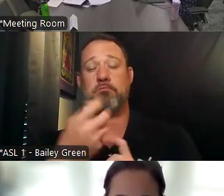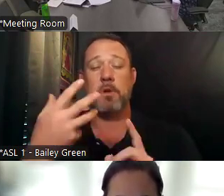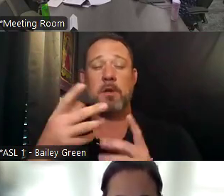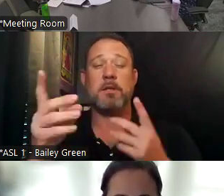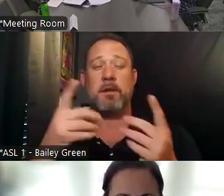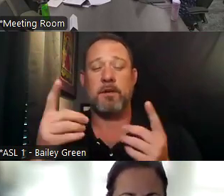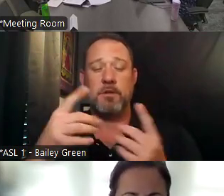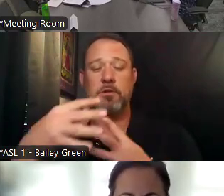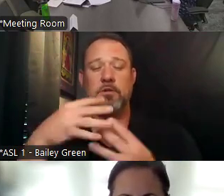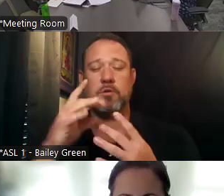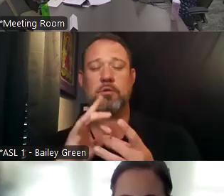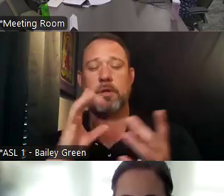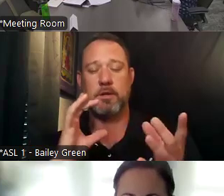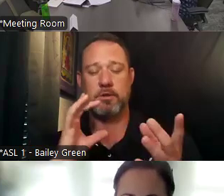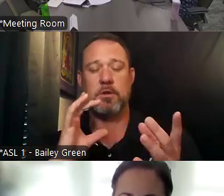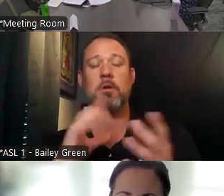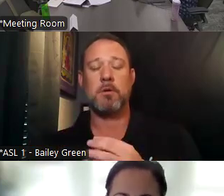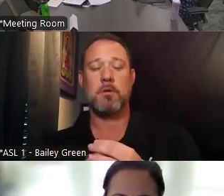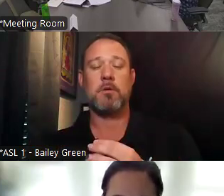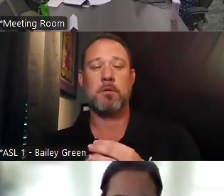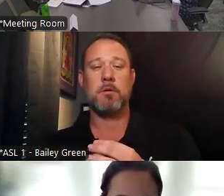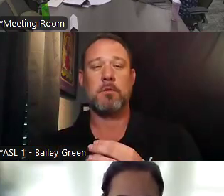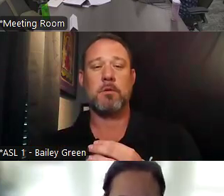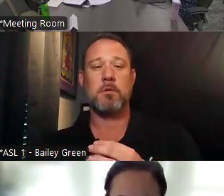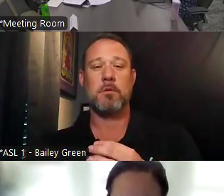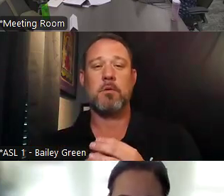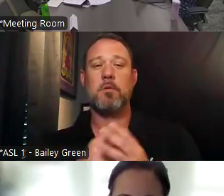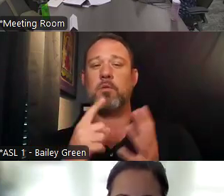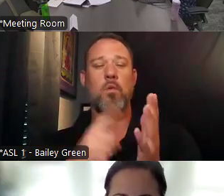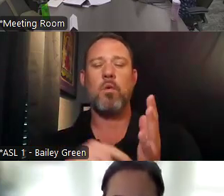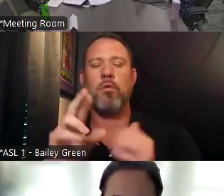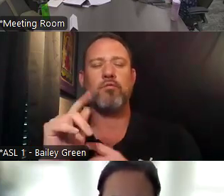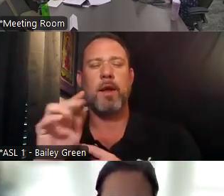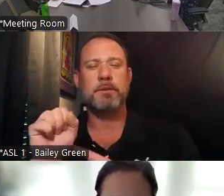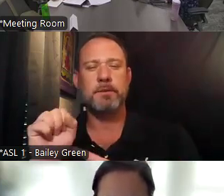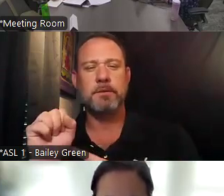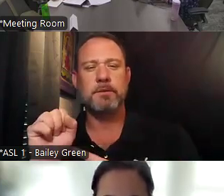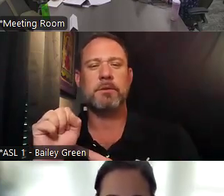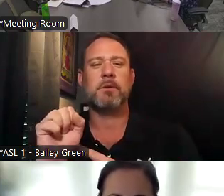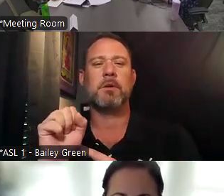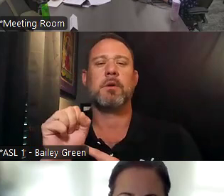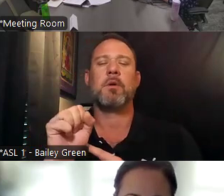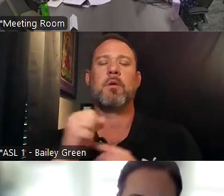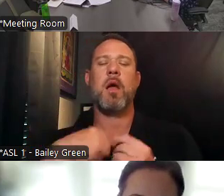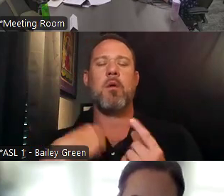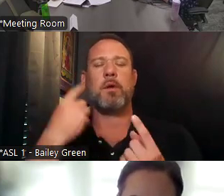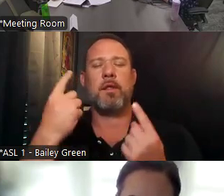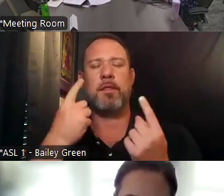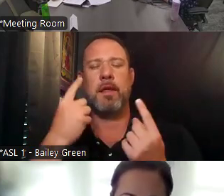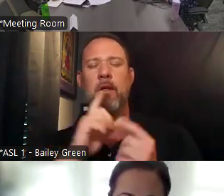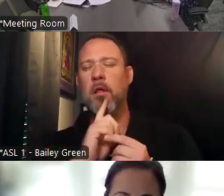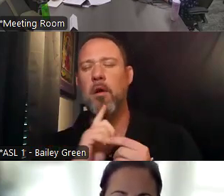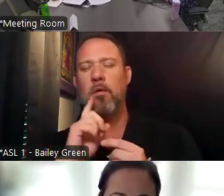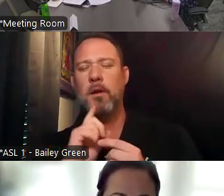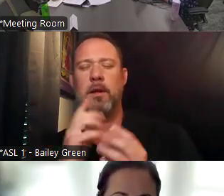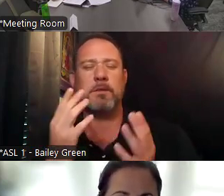social connection and disconnection, what prevalence rates look like, how we think loneliness and